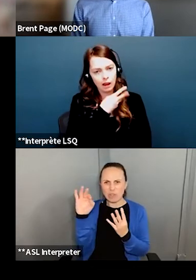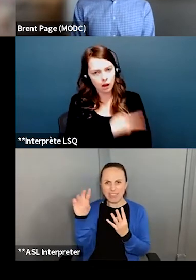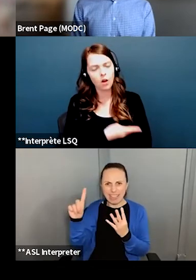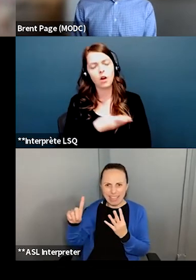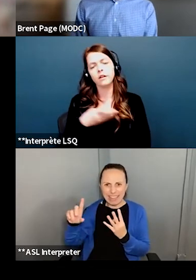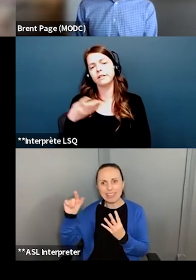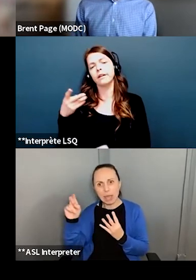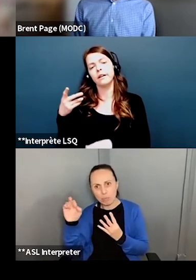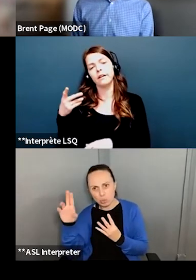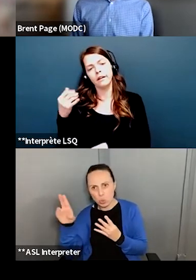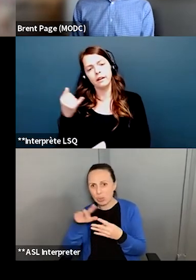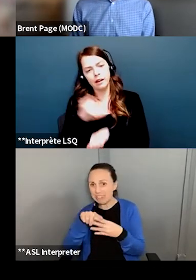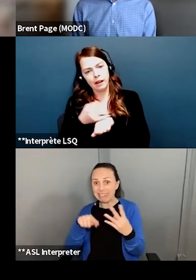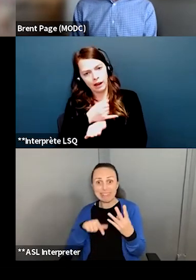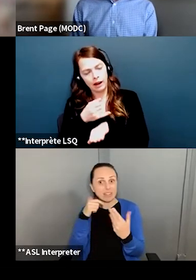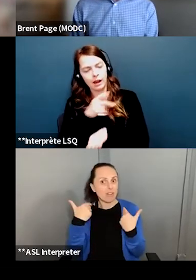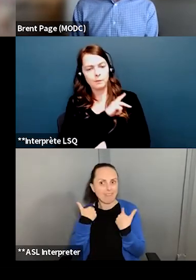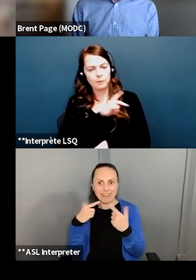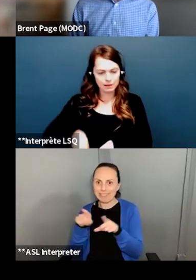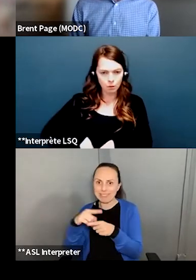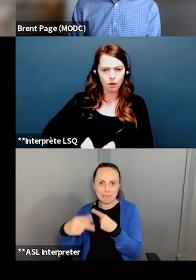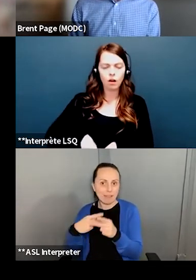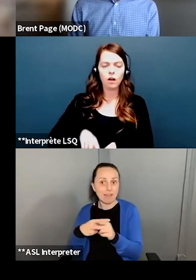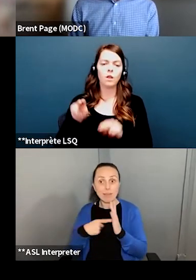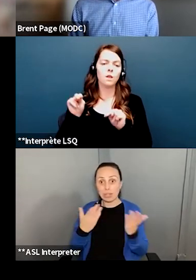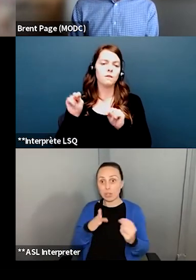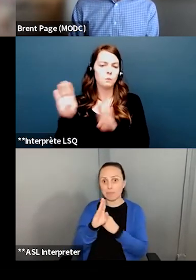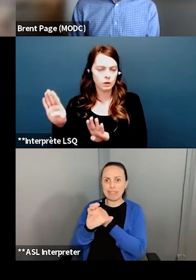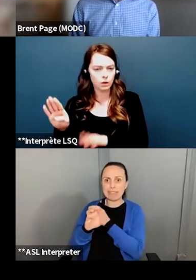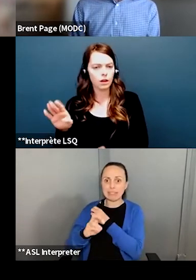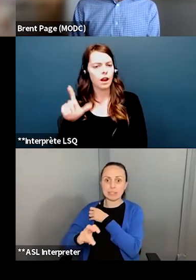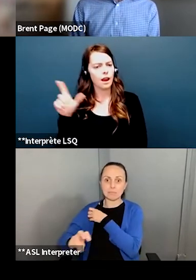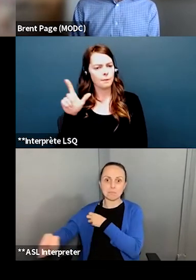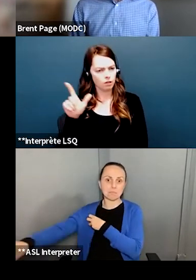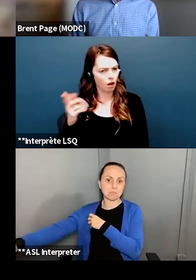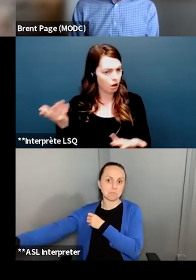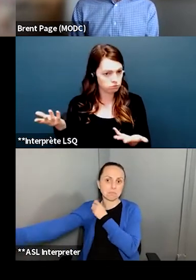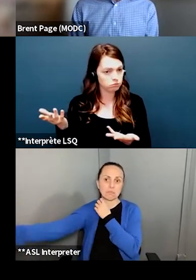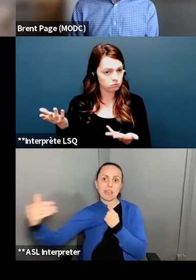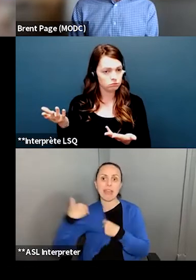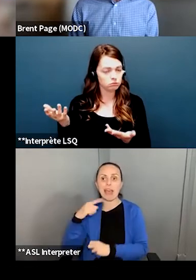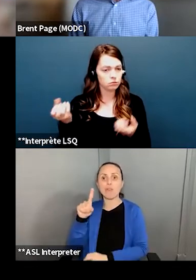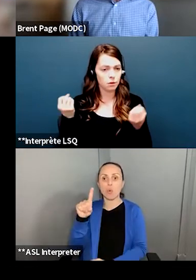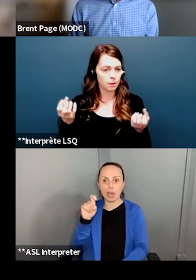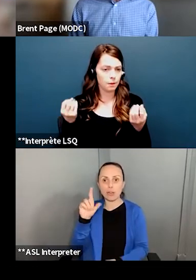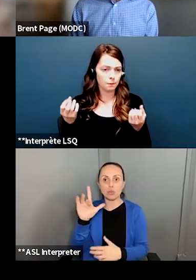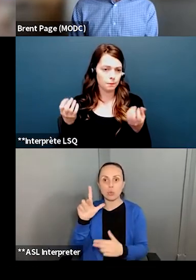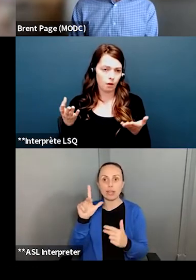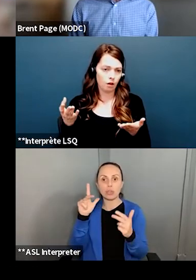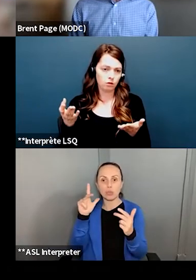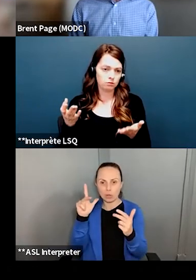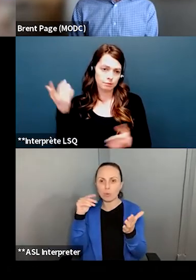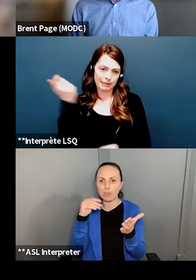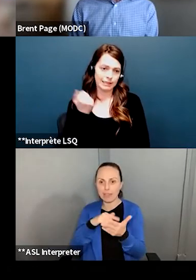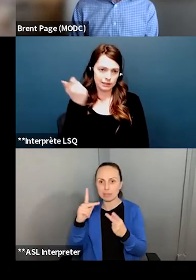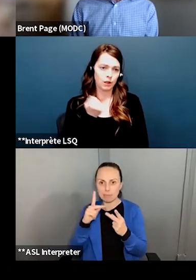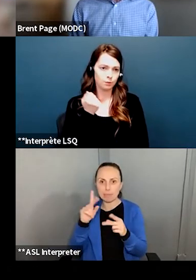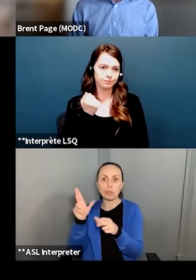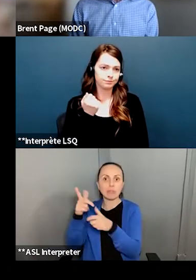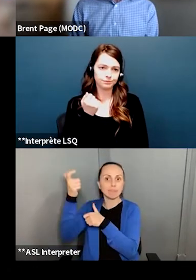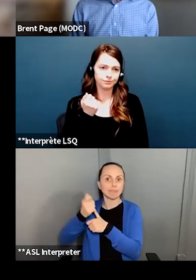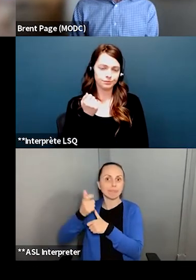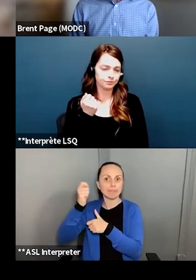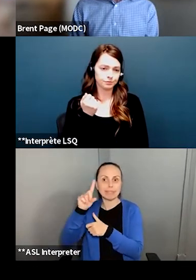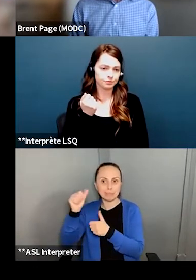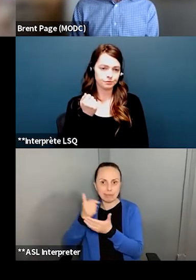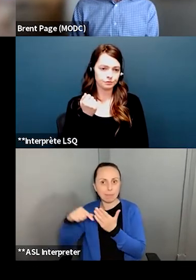Labrador do not have the same kind of, like here in BC, we can say very quickly, there's 123,000 people on disability income assistance right now